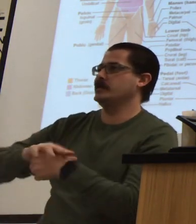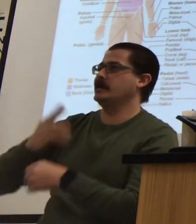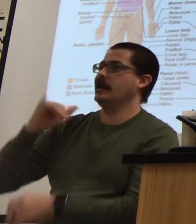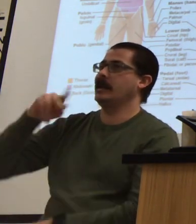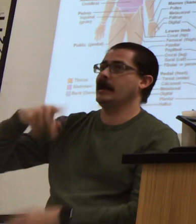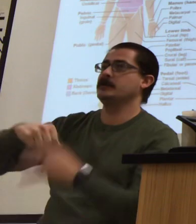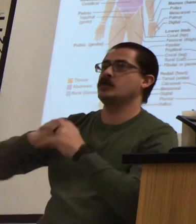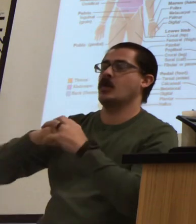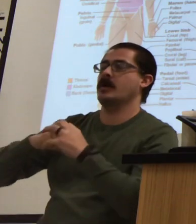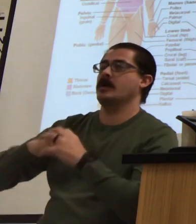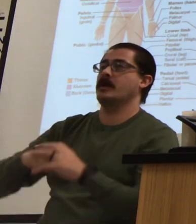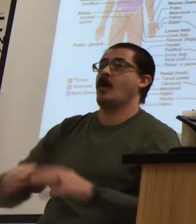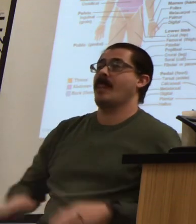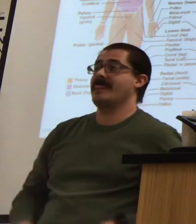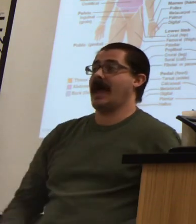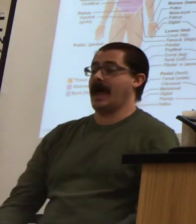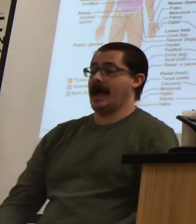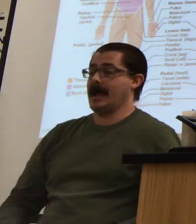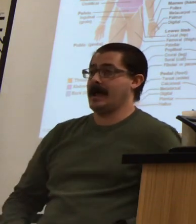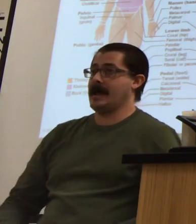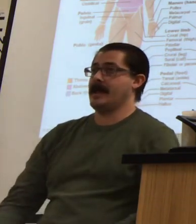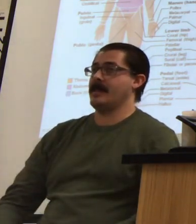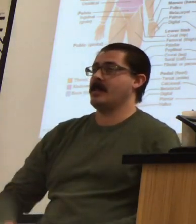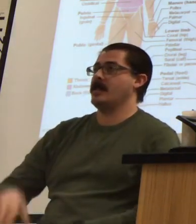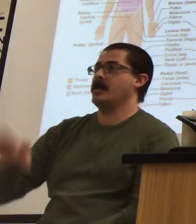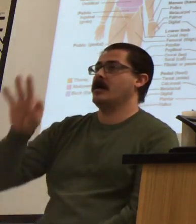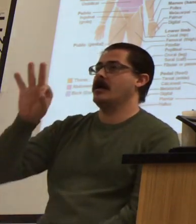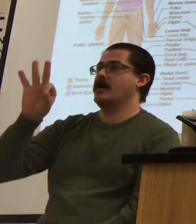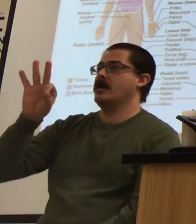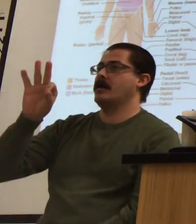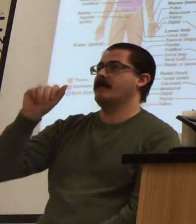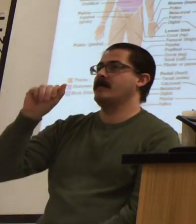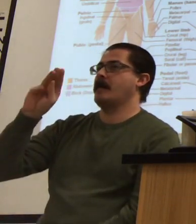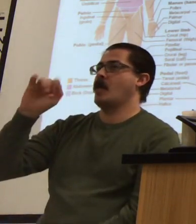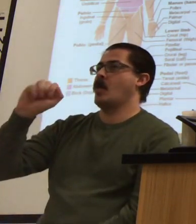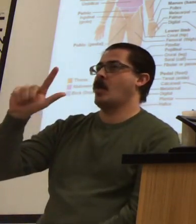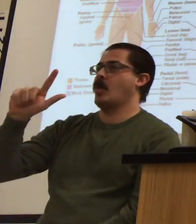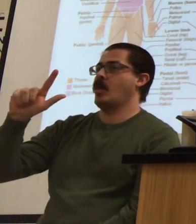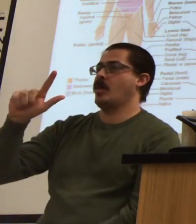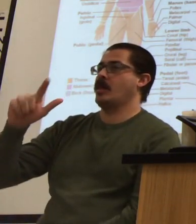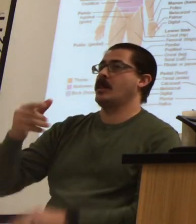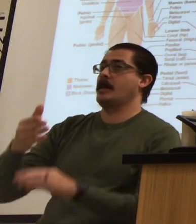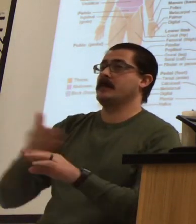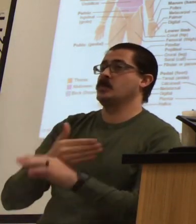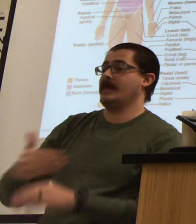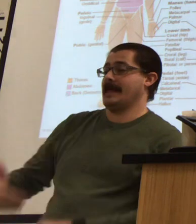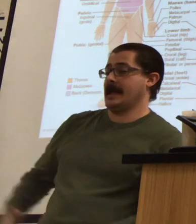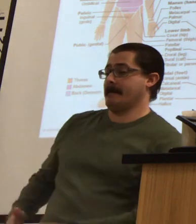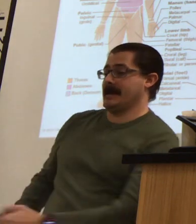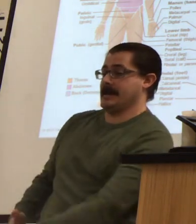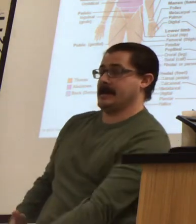Now, your thigh is the femoral region, and it's the region between the hip joint and the knee joint.